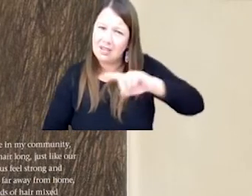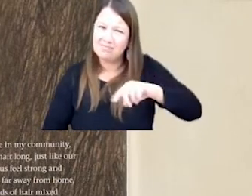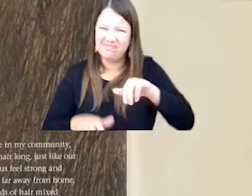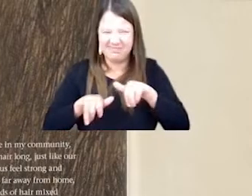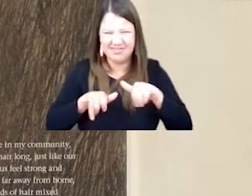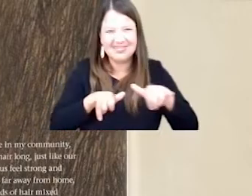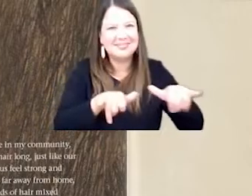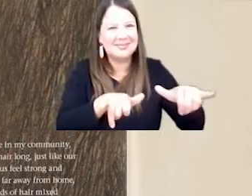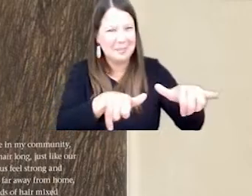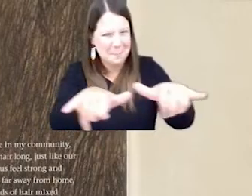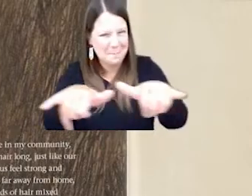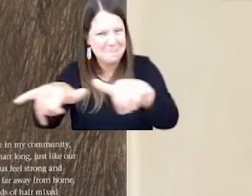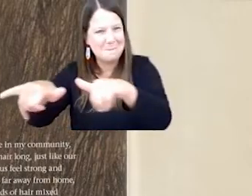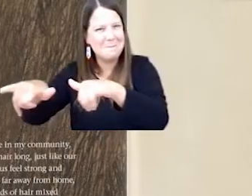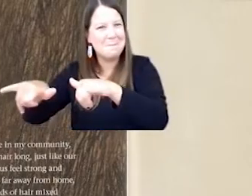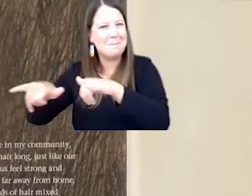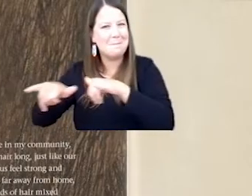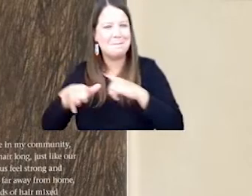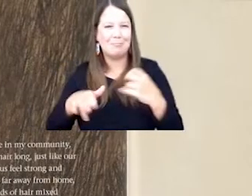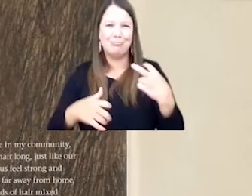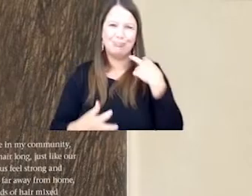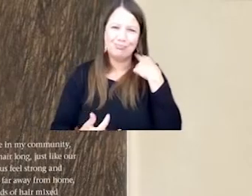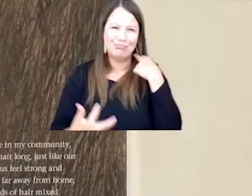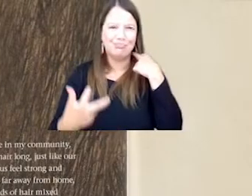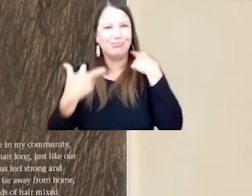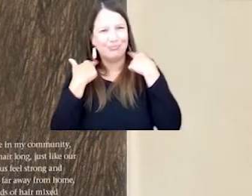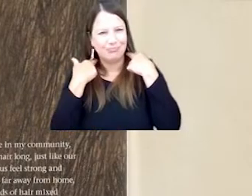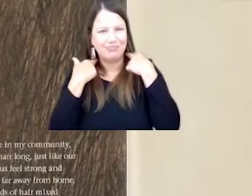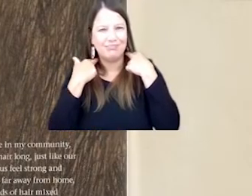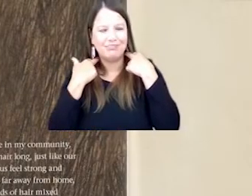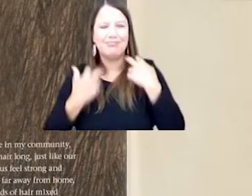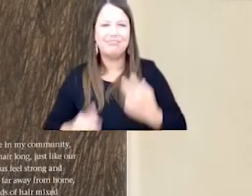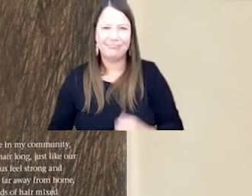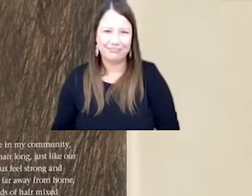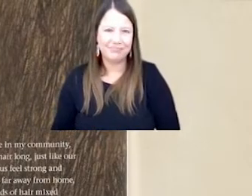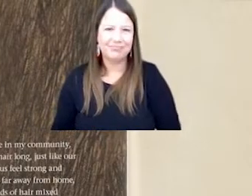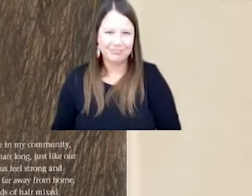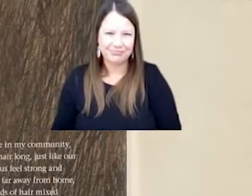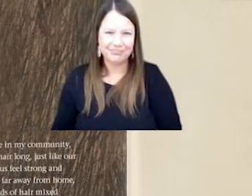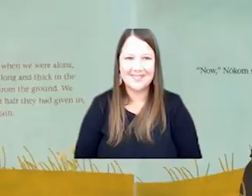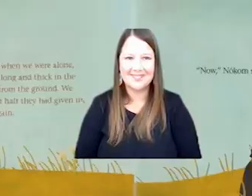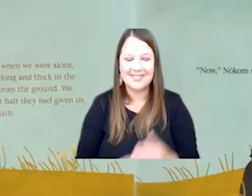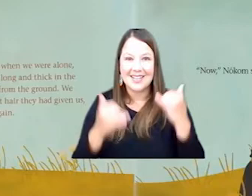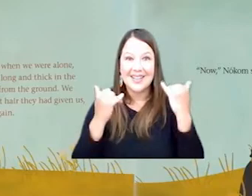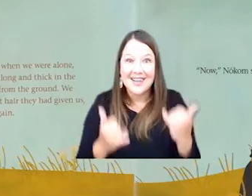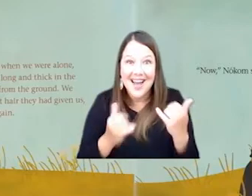They wanted us to be just like everybody else.